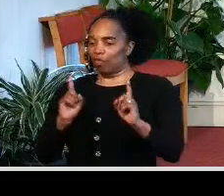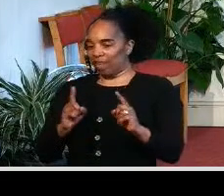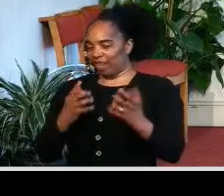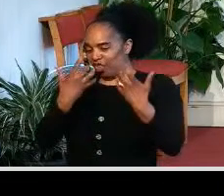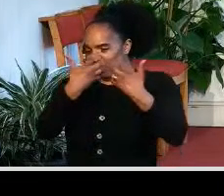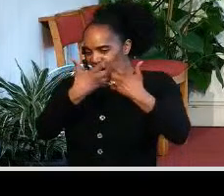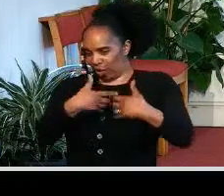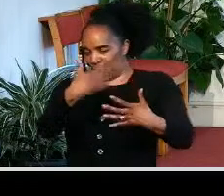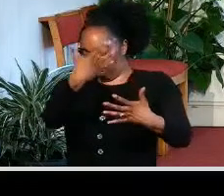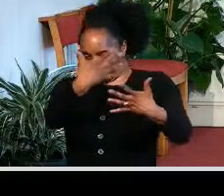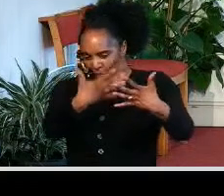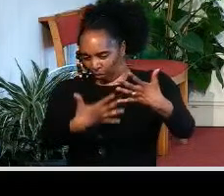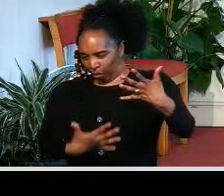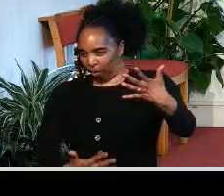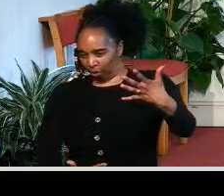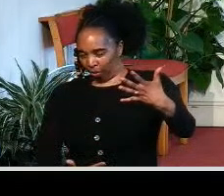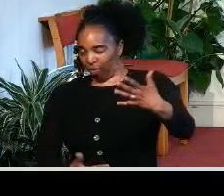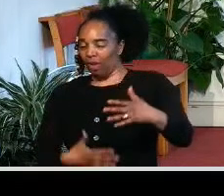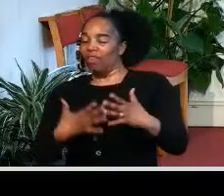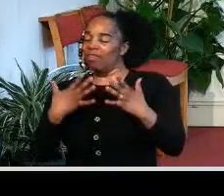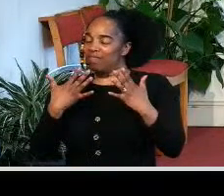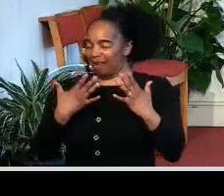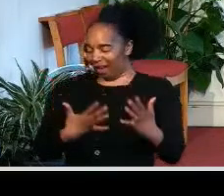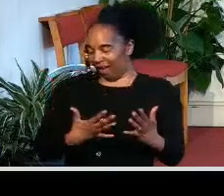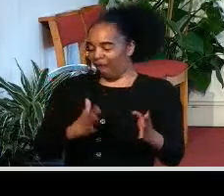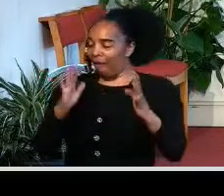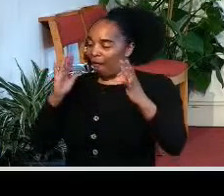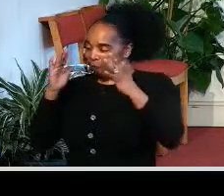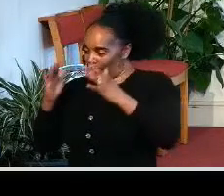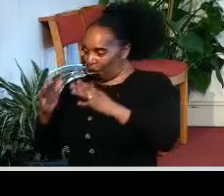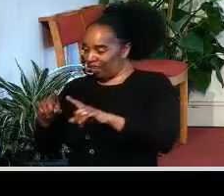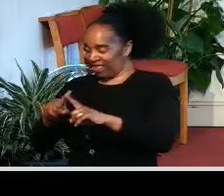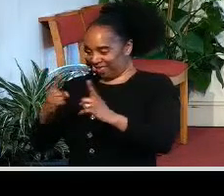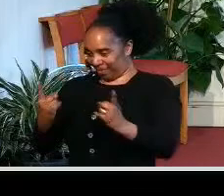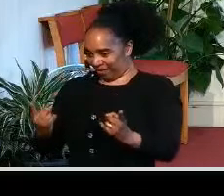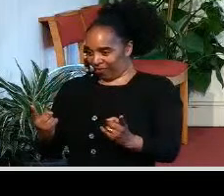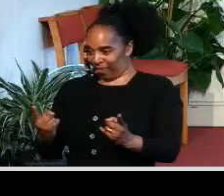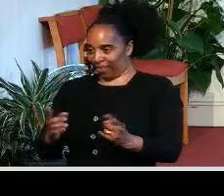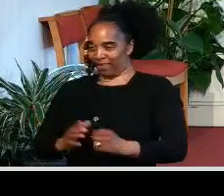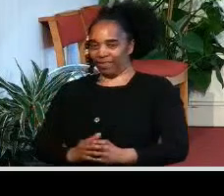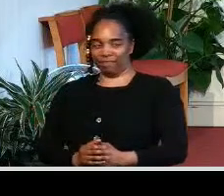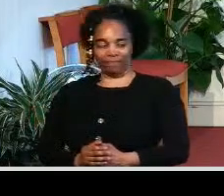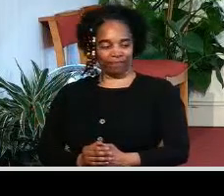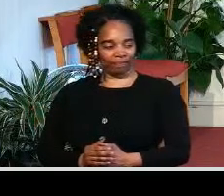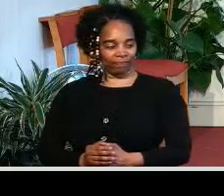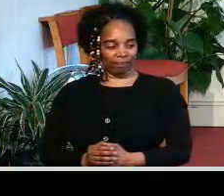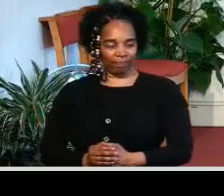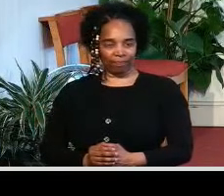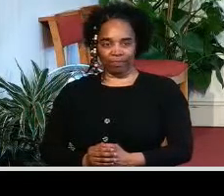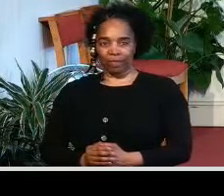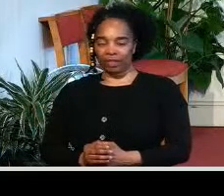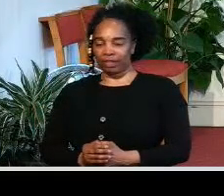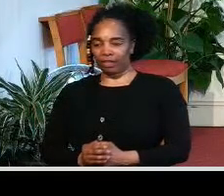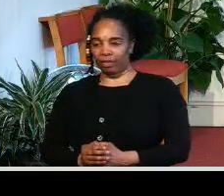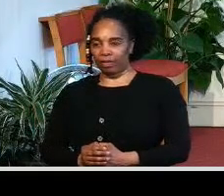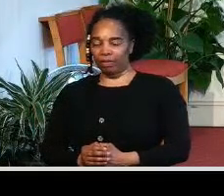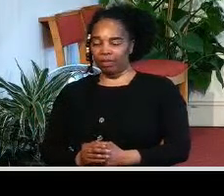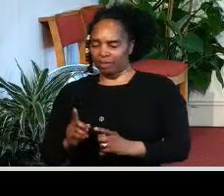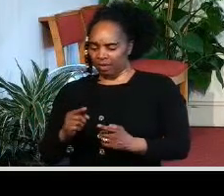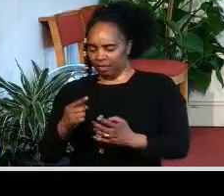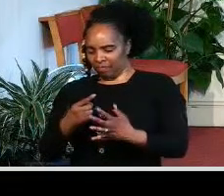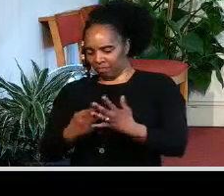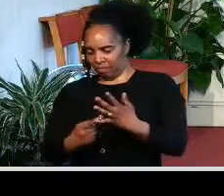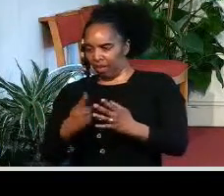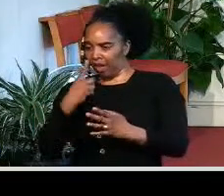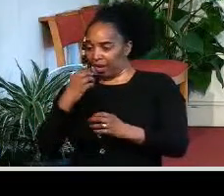going to get about this. We're going to now look at a little bit about some of the things that we can do if